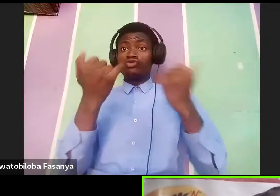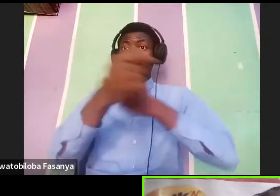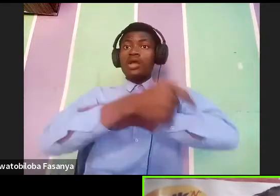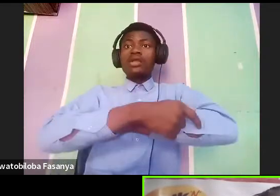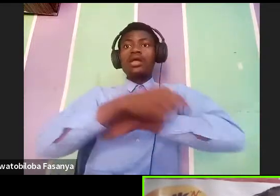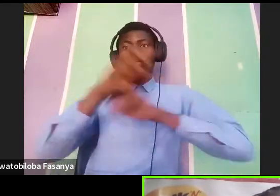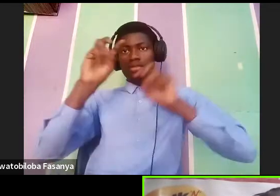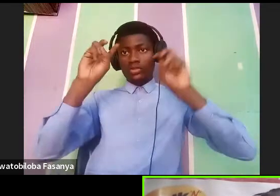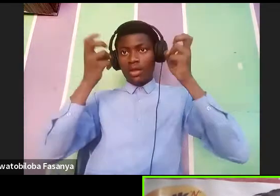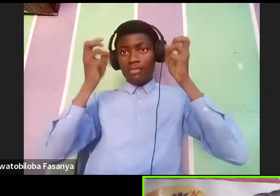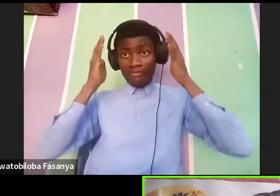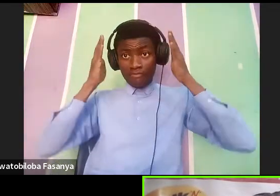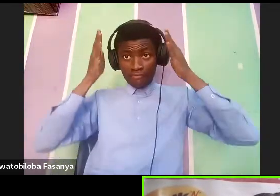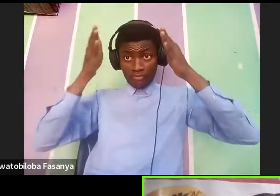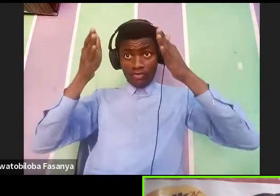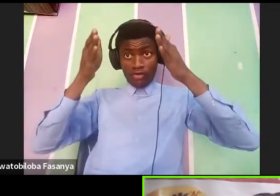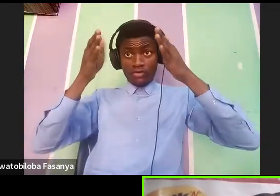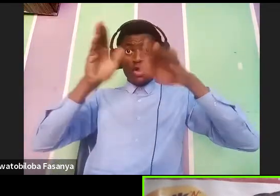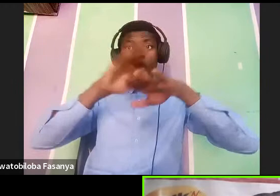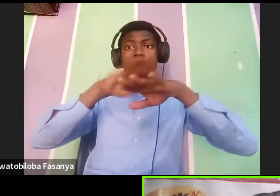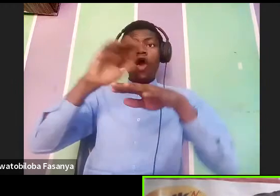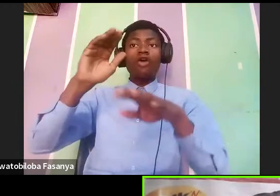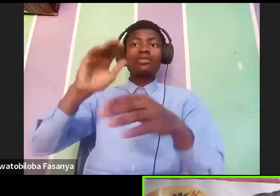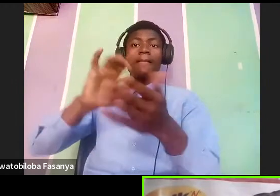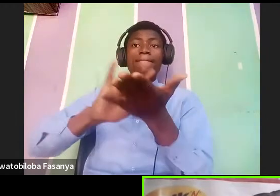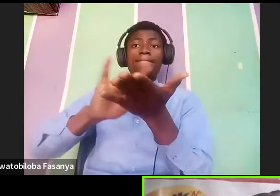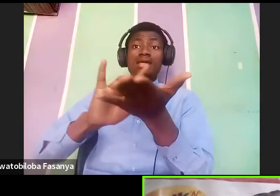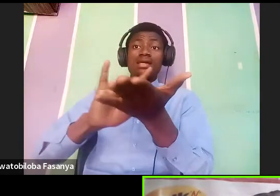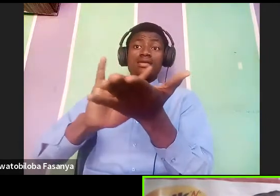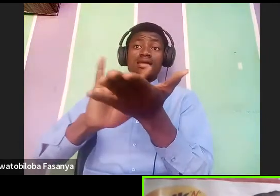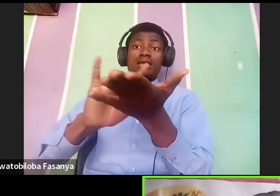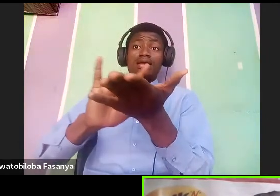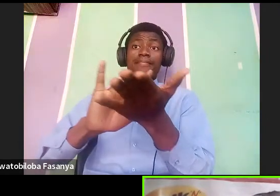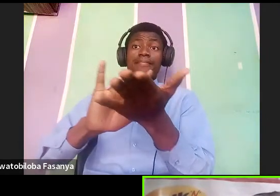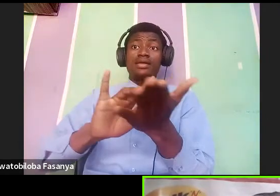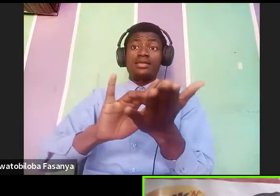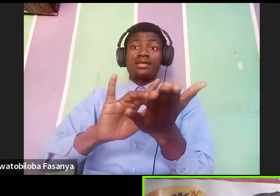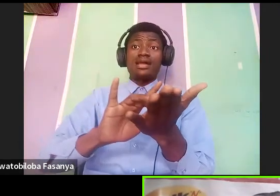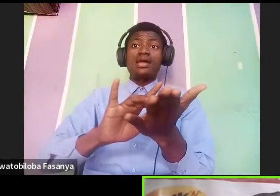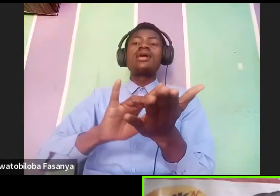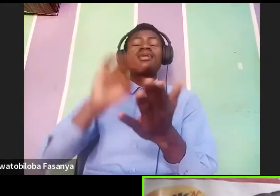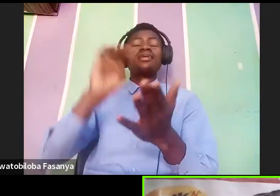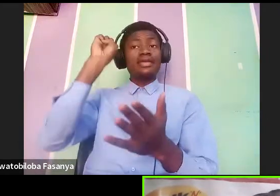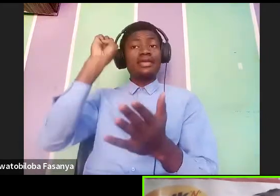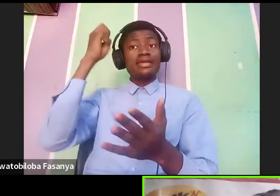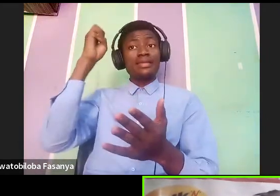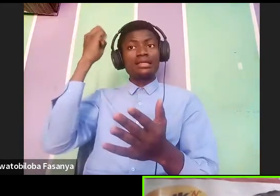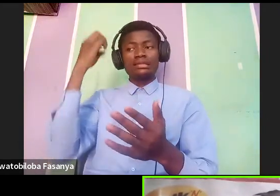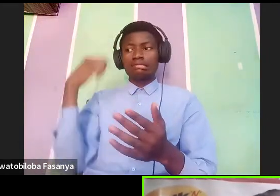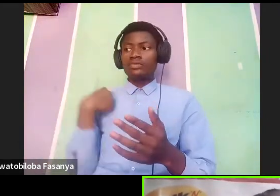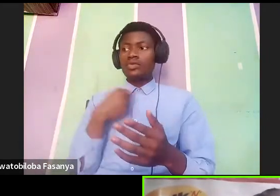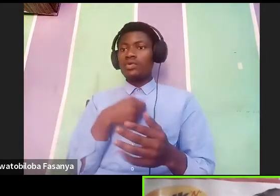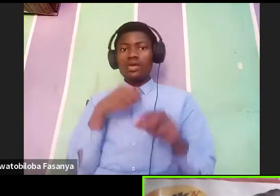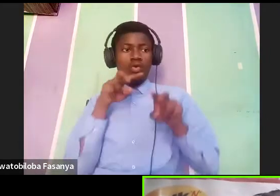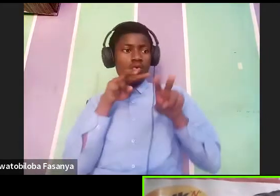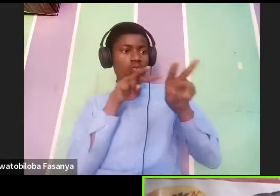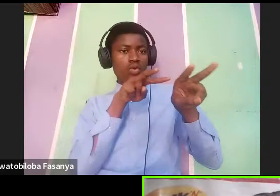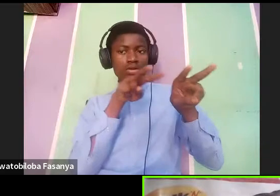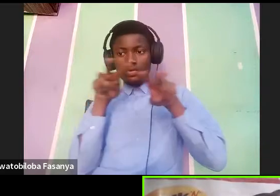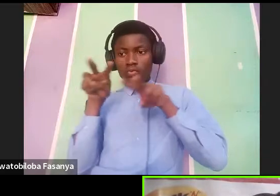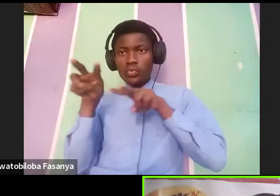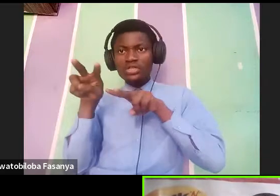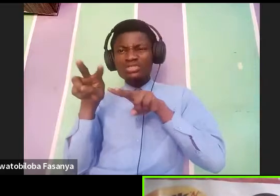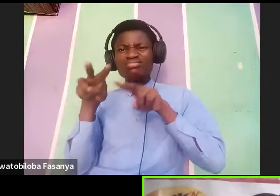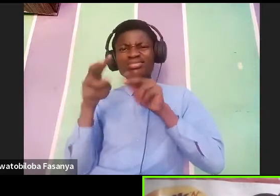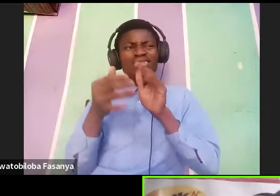going to limit ourselves to medical emergencies. We're going to be looking at some of those things that as parents, as individuals, you need to have in